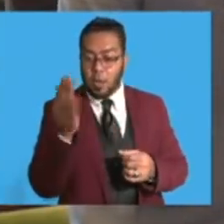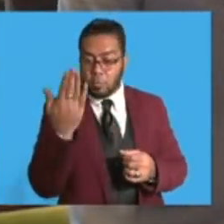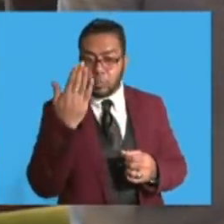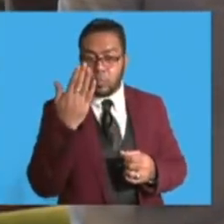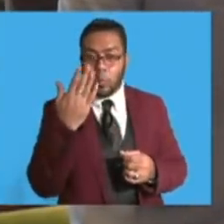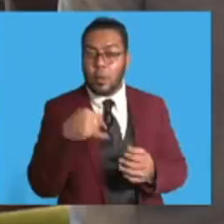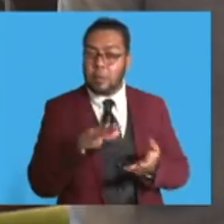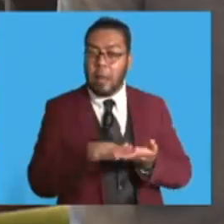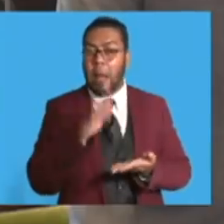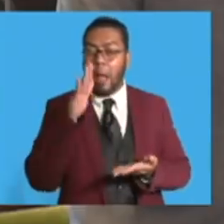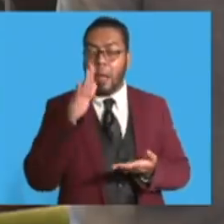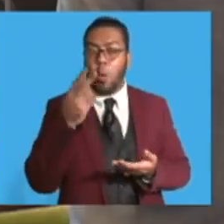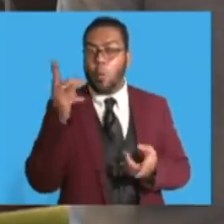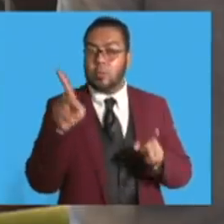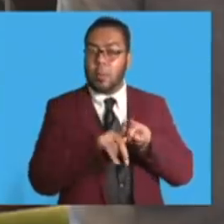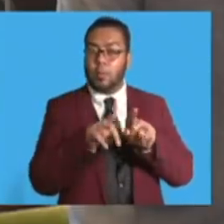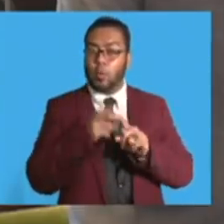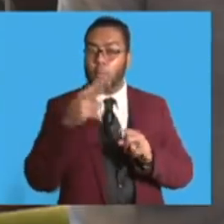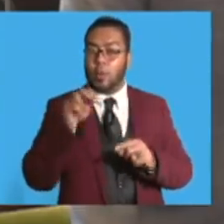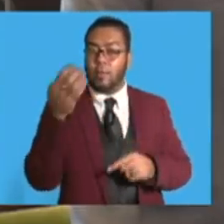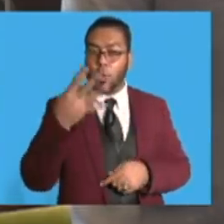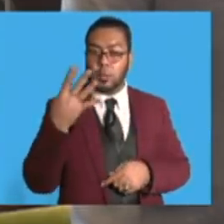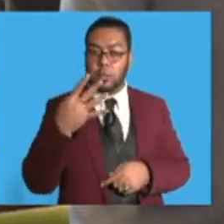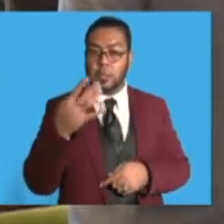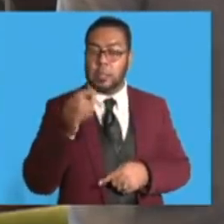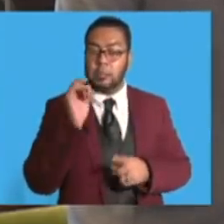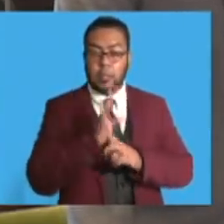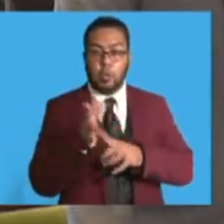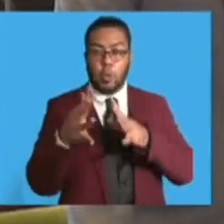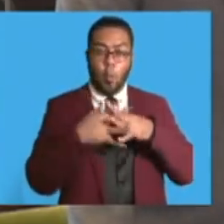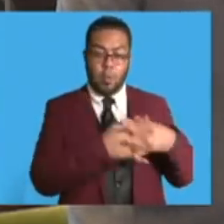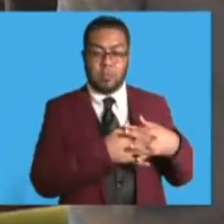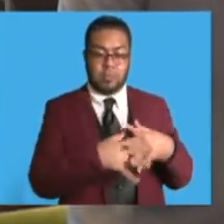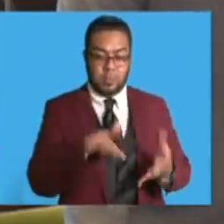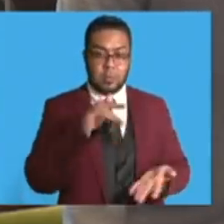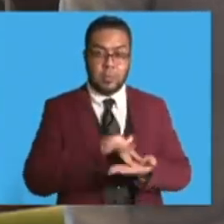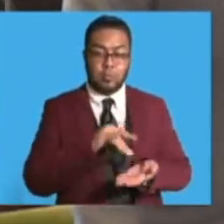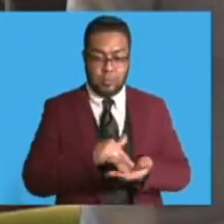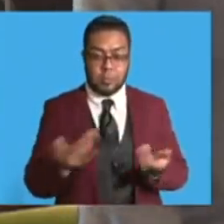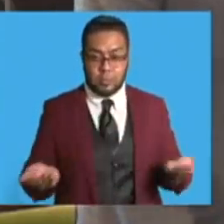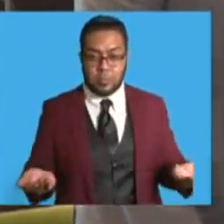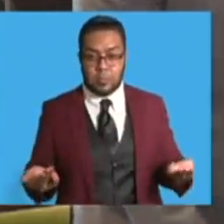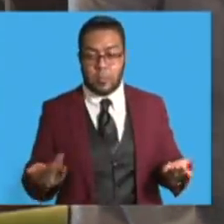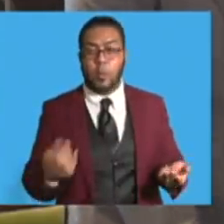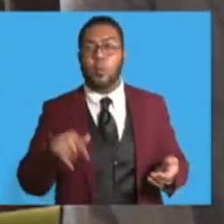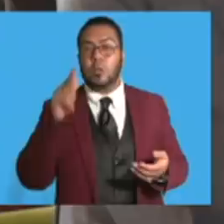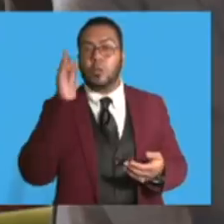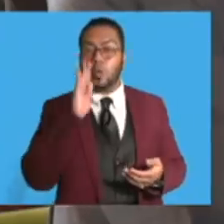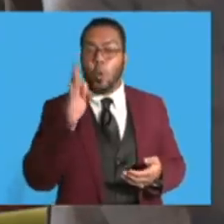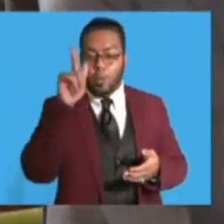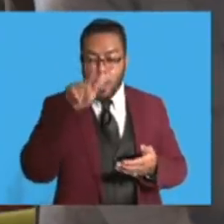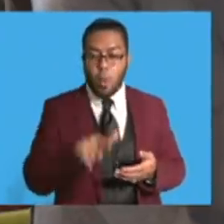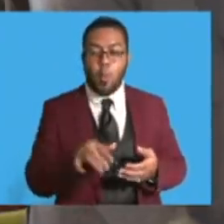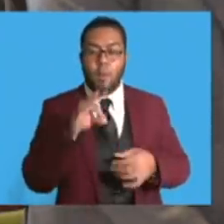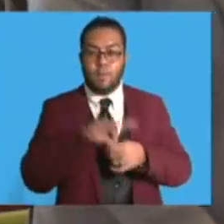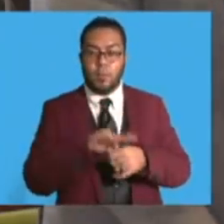if the voter turnout was higher, similar to 2014, especially in the western and central divisions, we saw low voter turnout this year, Fiji First would have got